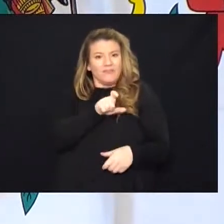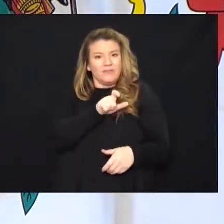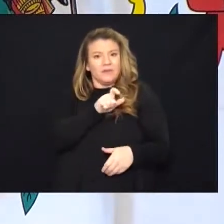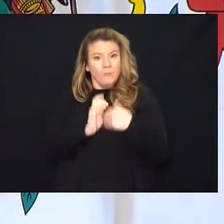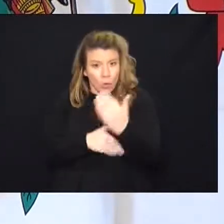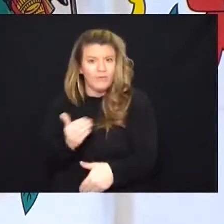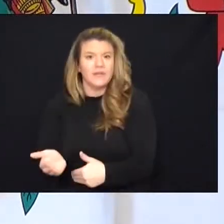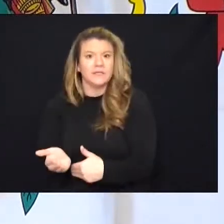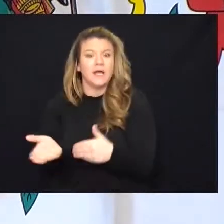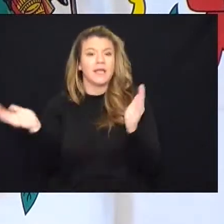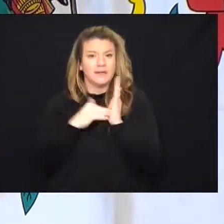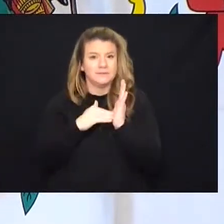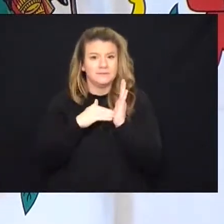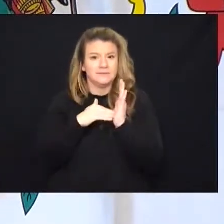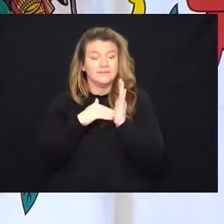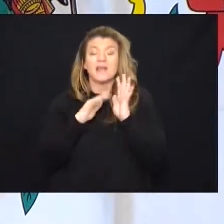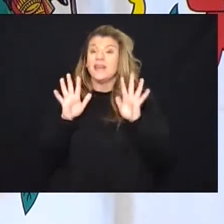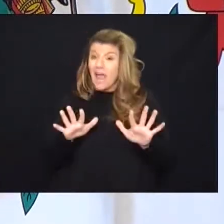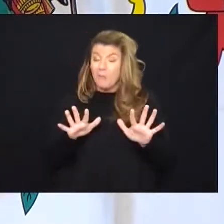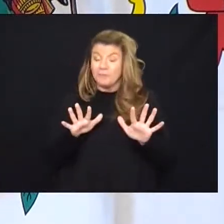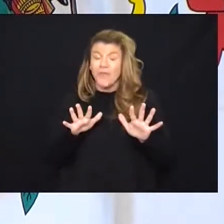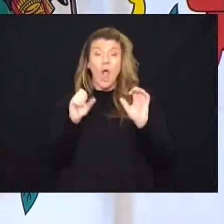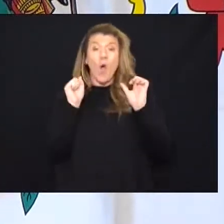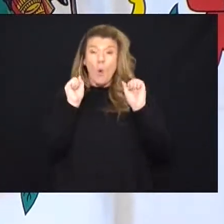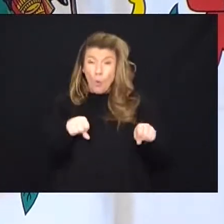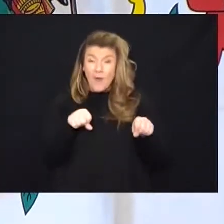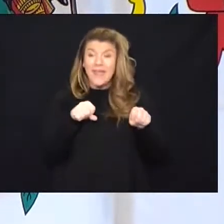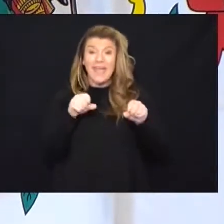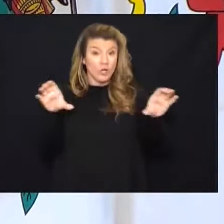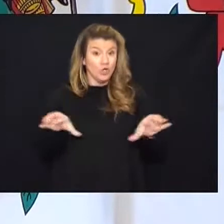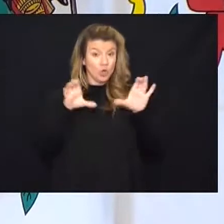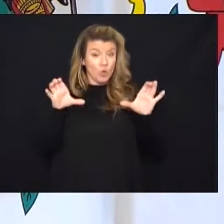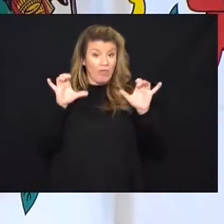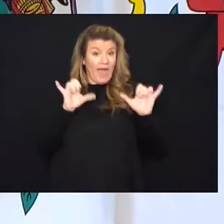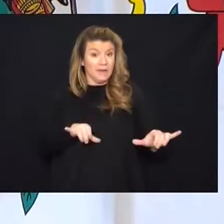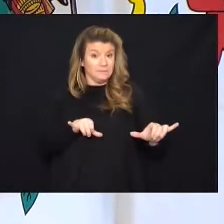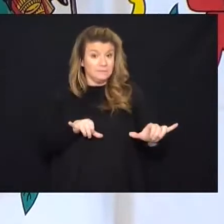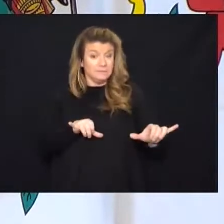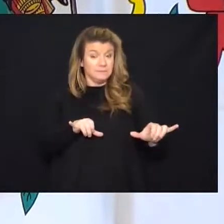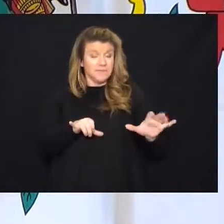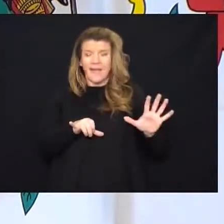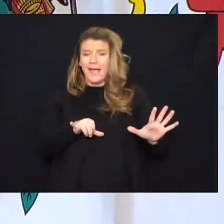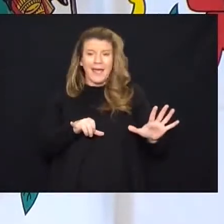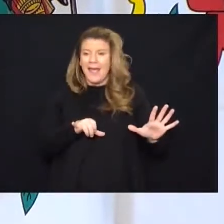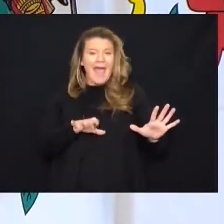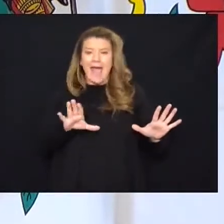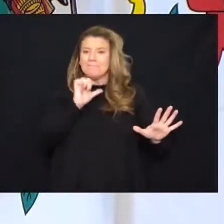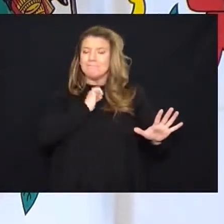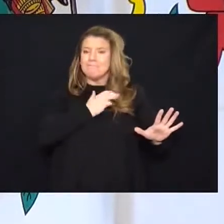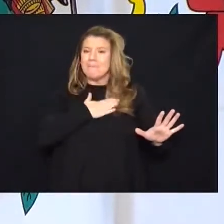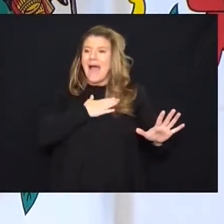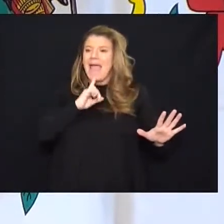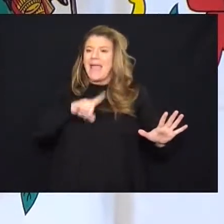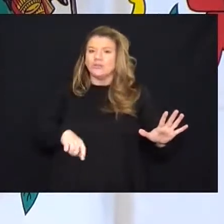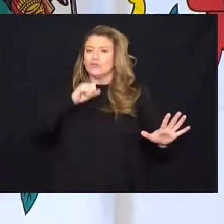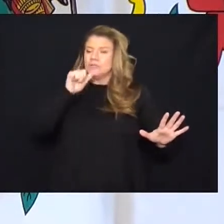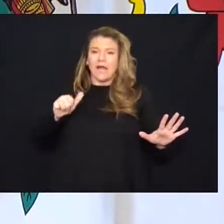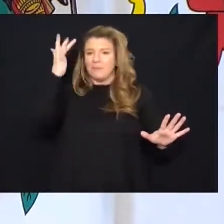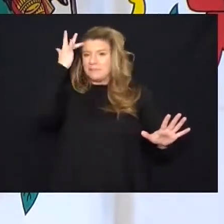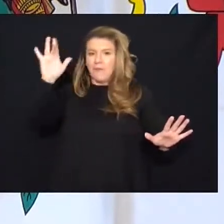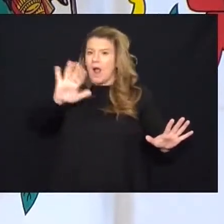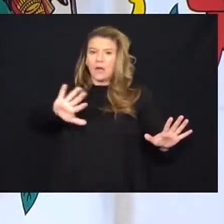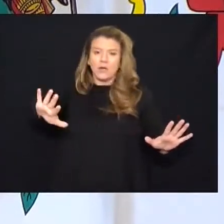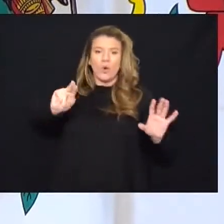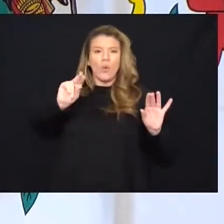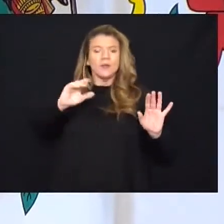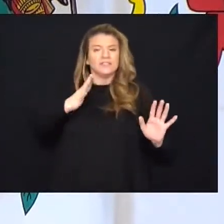again. Now, we can do this, Mark, and this is not a smart aleck answer, but it's this type of